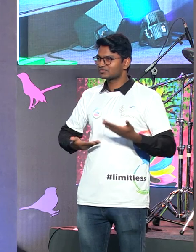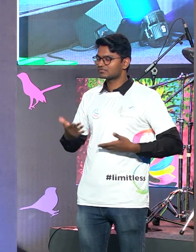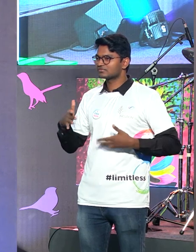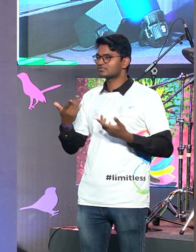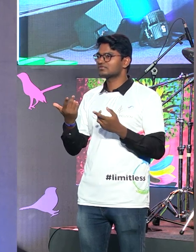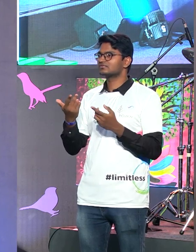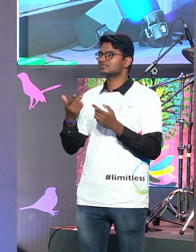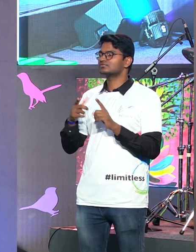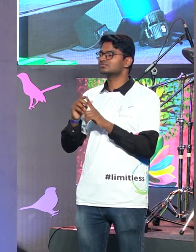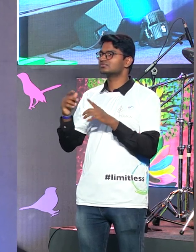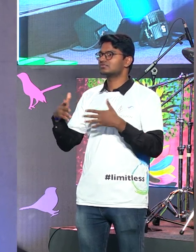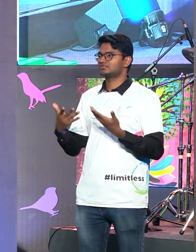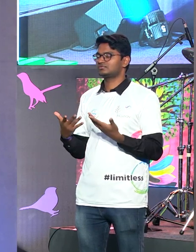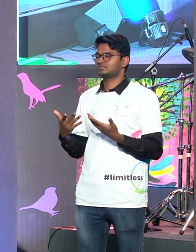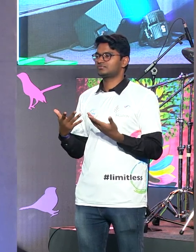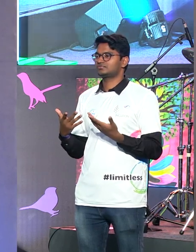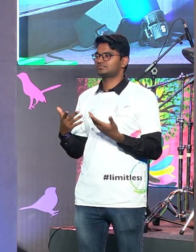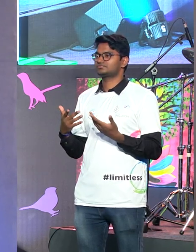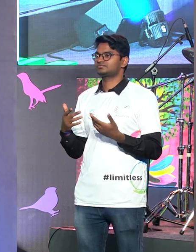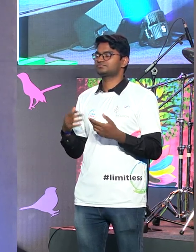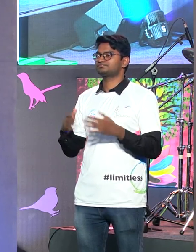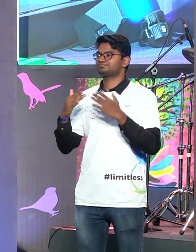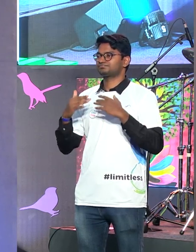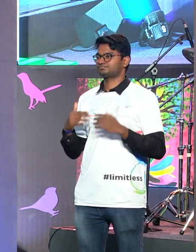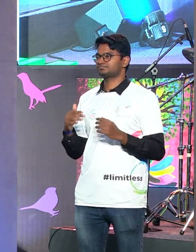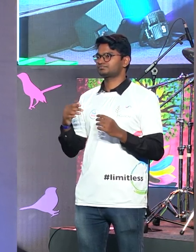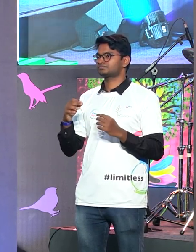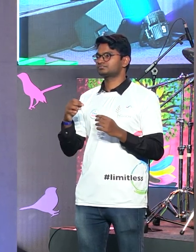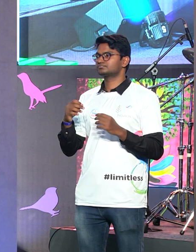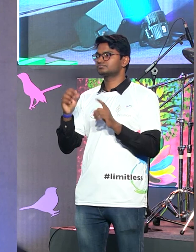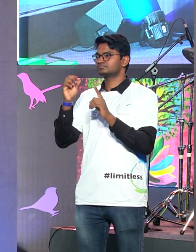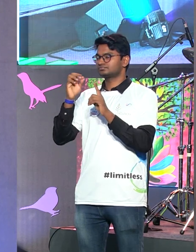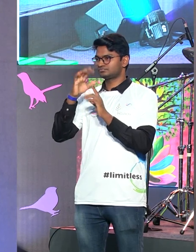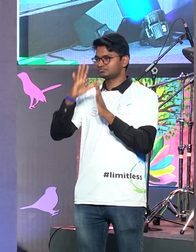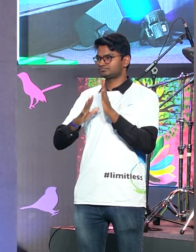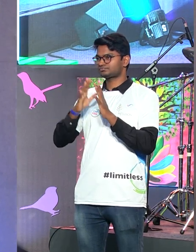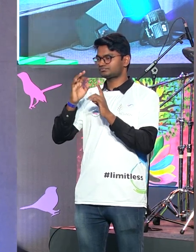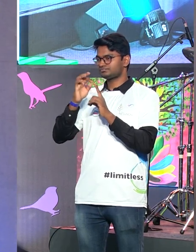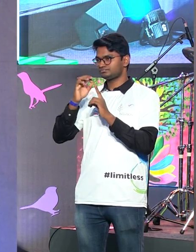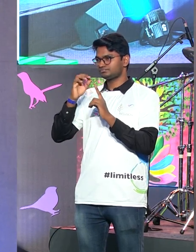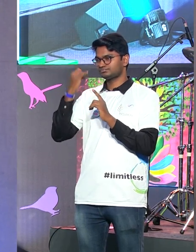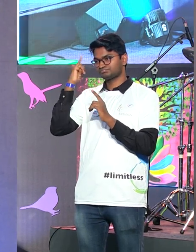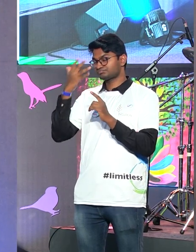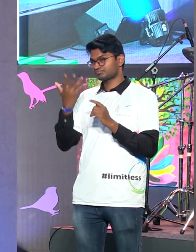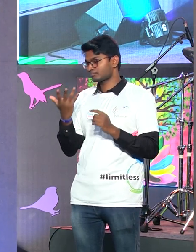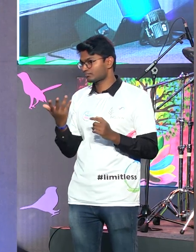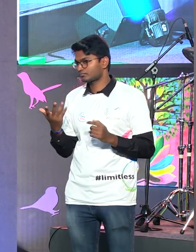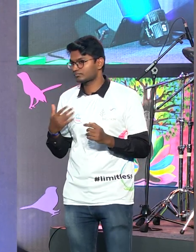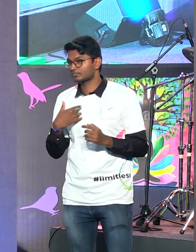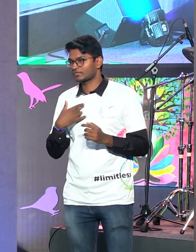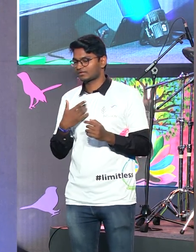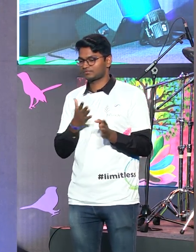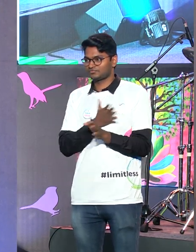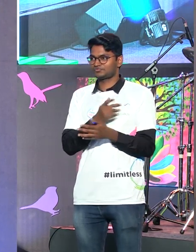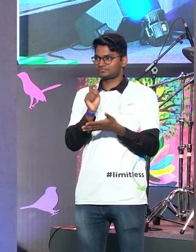can extrapolate. My next project is, there are a couple of things that I'm toying with. It's too early to say. I've just finished a book on